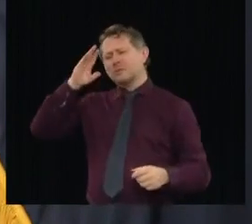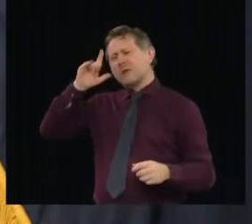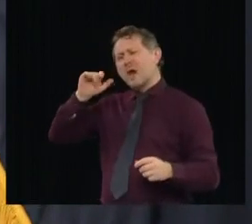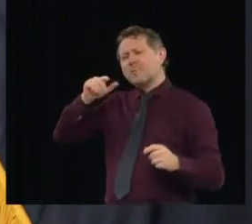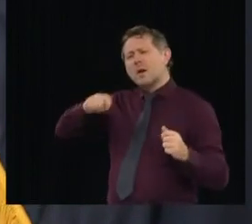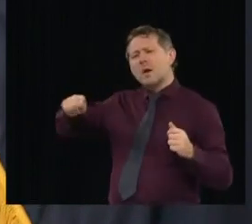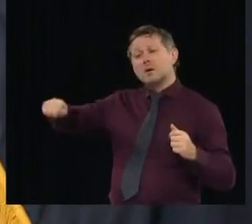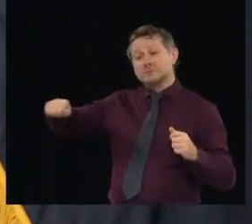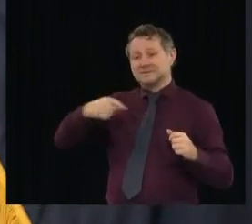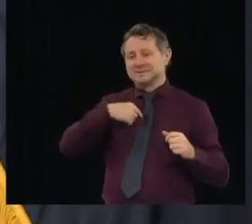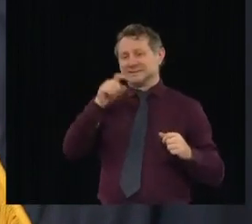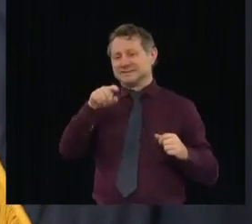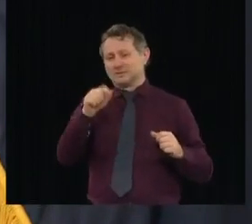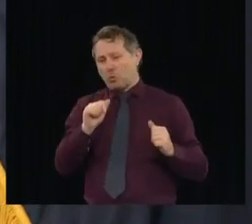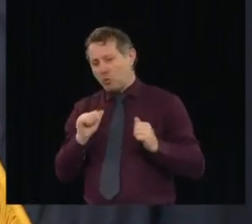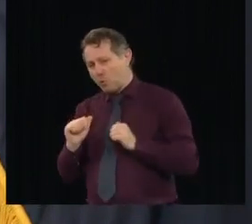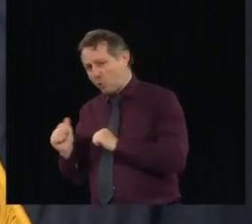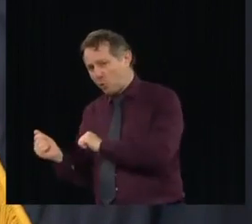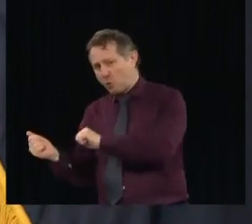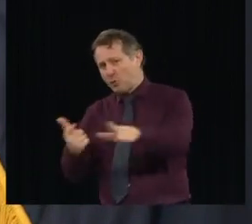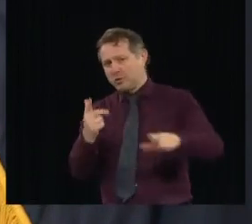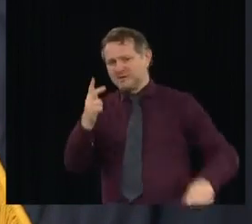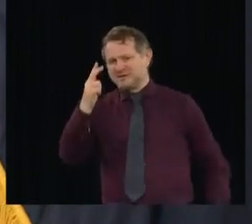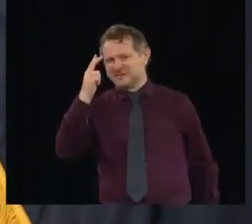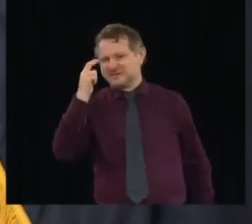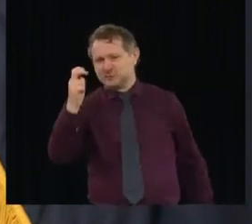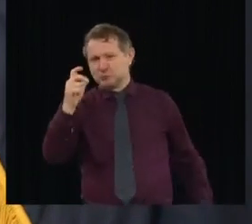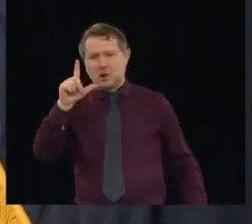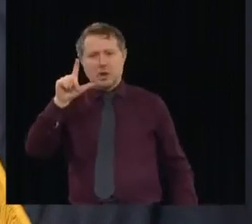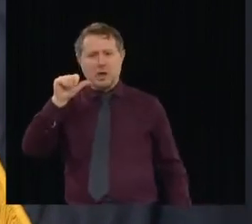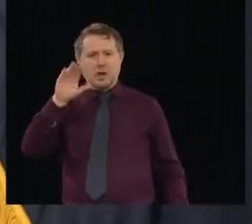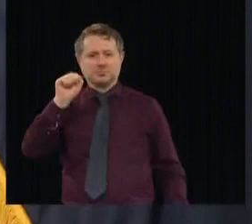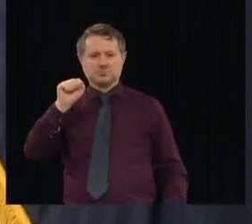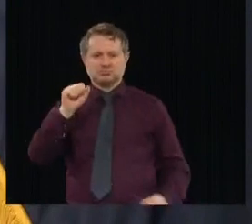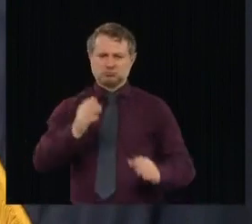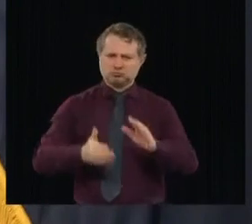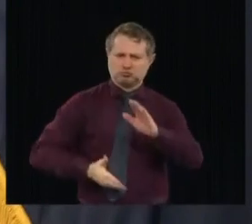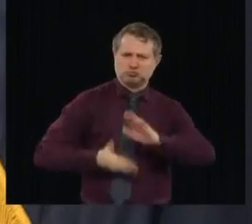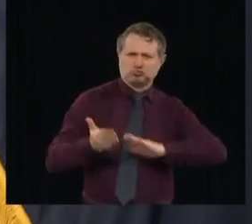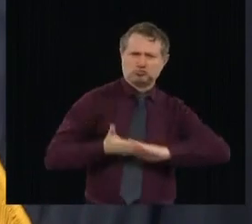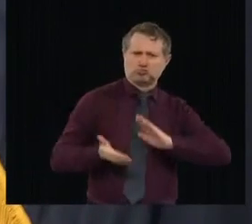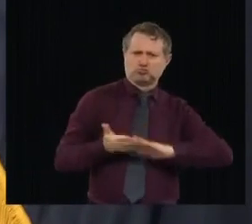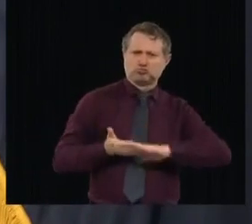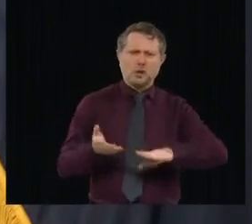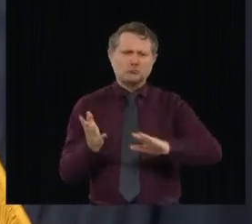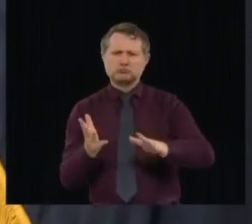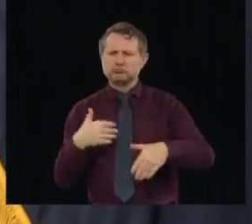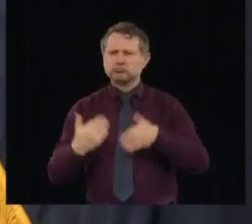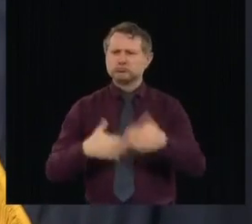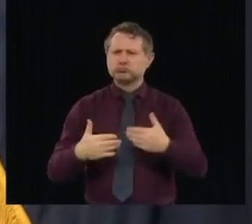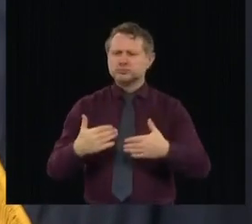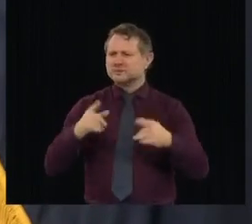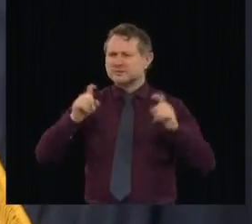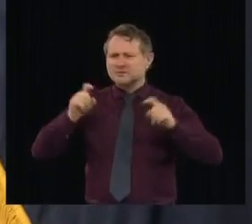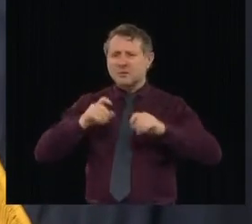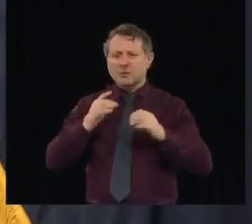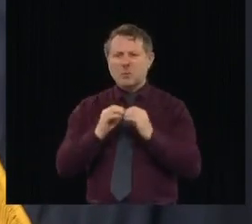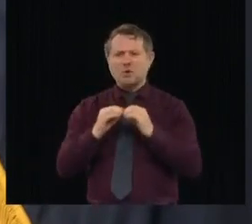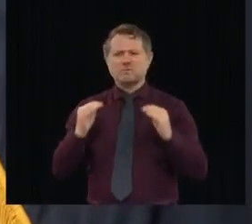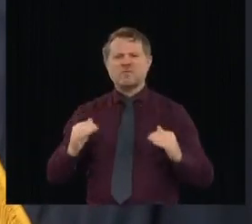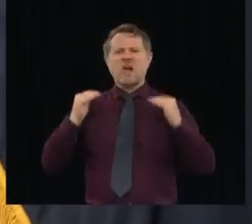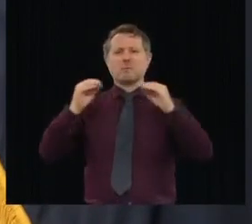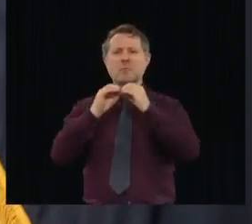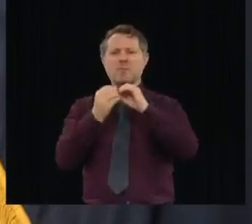all 300 labs operational to meet this volume. The only way you get the volume up this high is